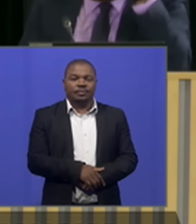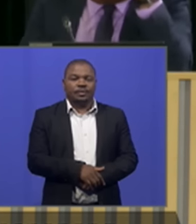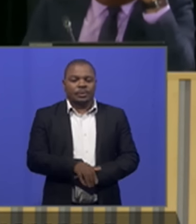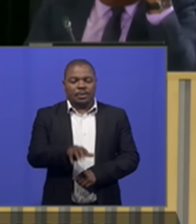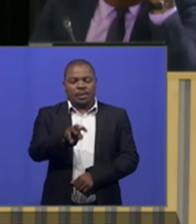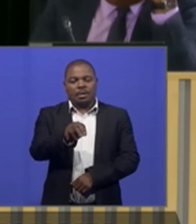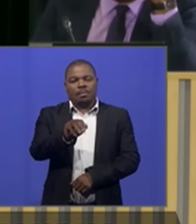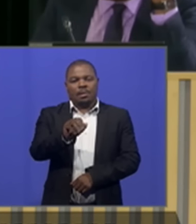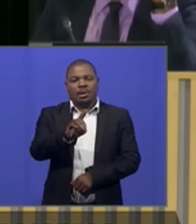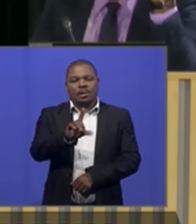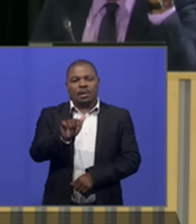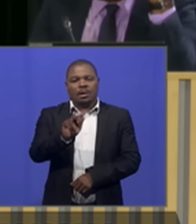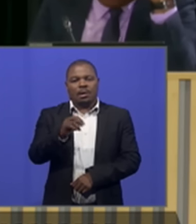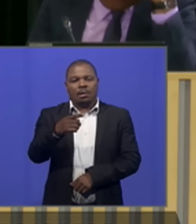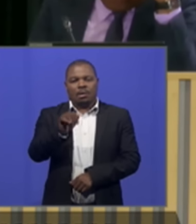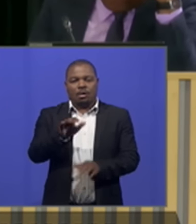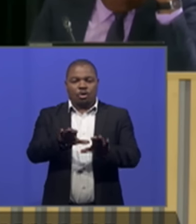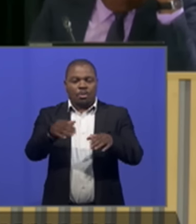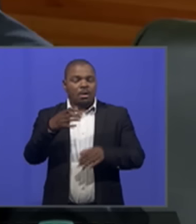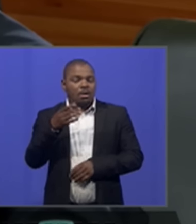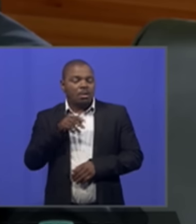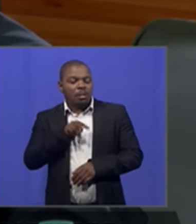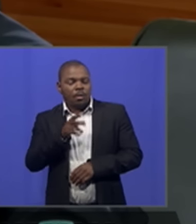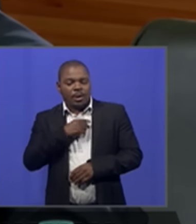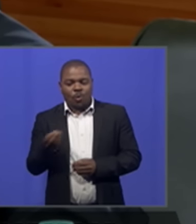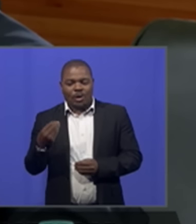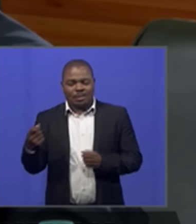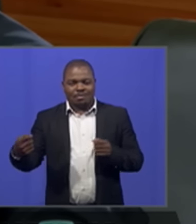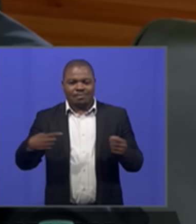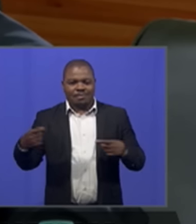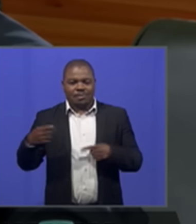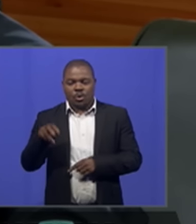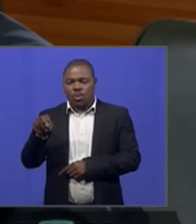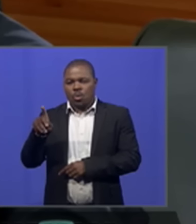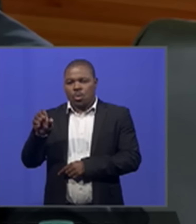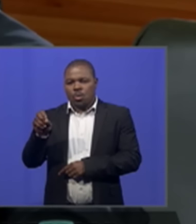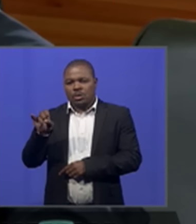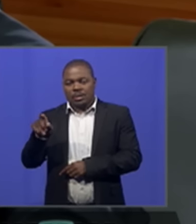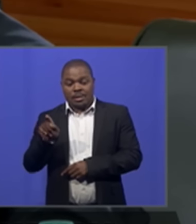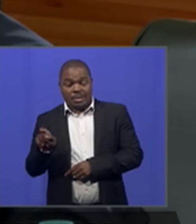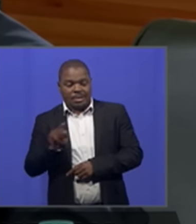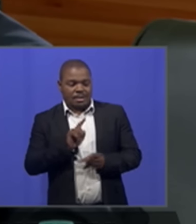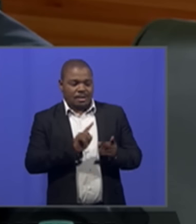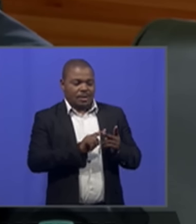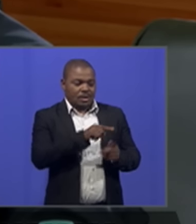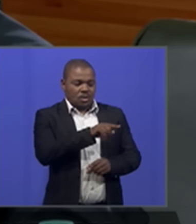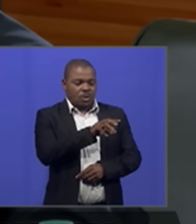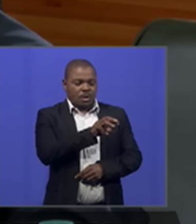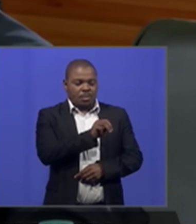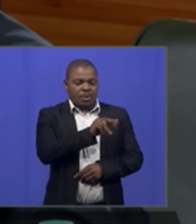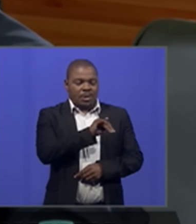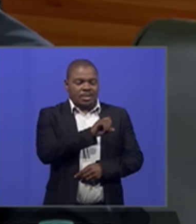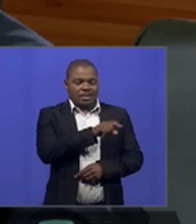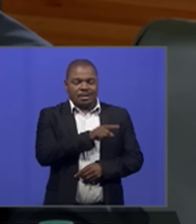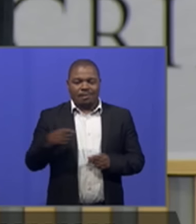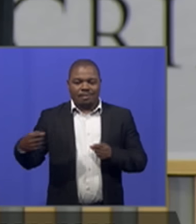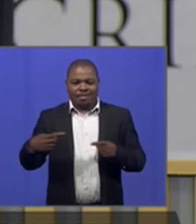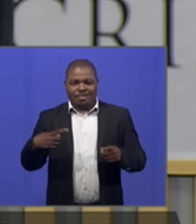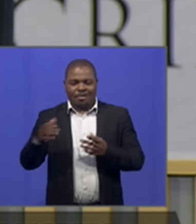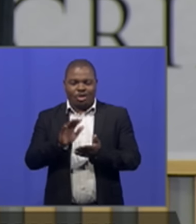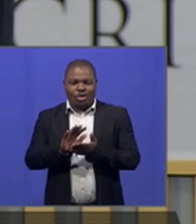Komishene ya Matlanga ikwele ka ga dipoledišano tša WhatsApp magareng ga Sergeant Nkosi le Gareth Mnisi tšeo go thwego di hlapeletše tshepedišo